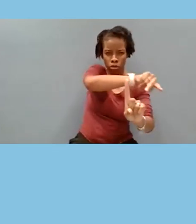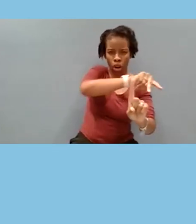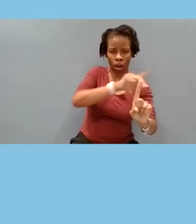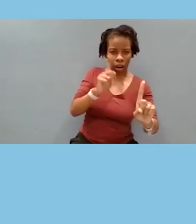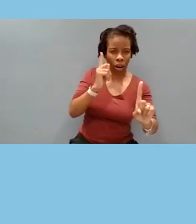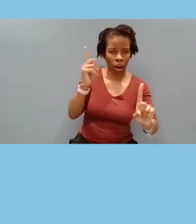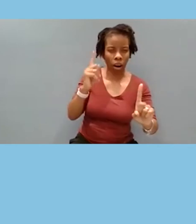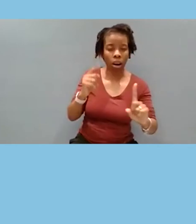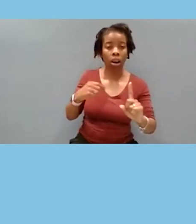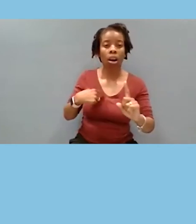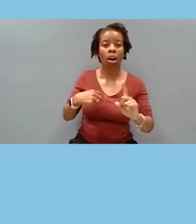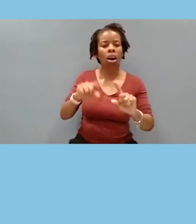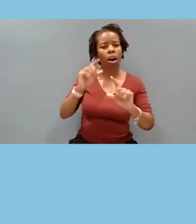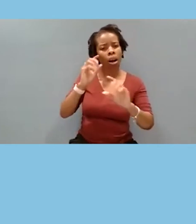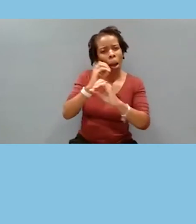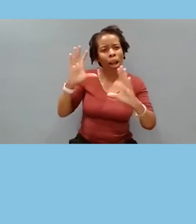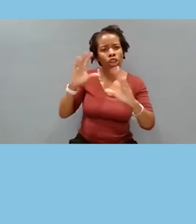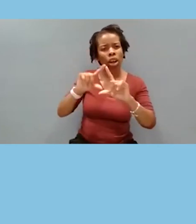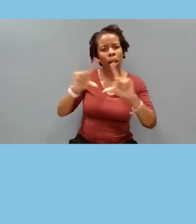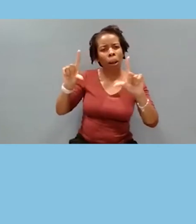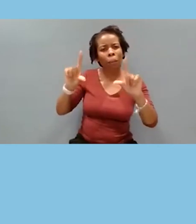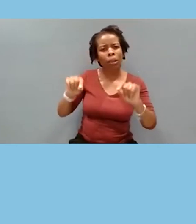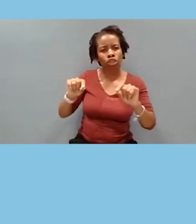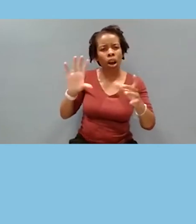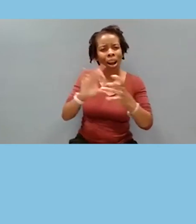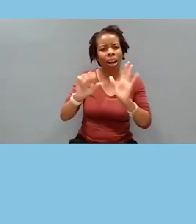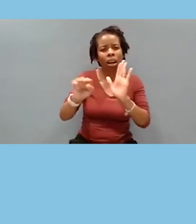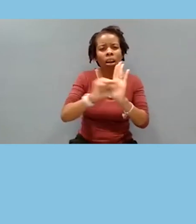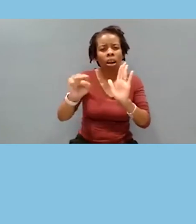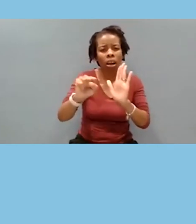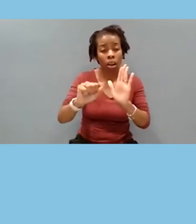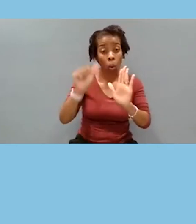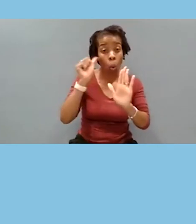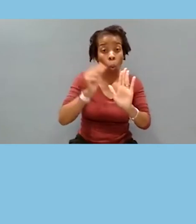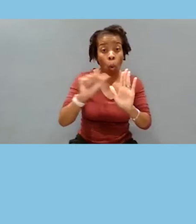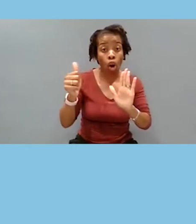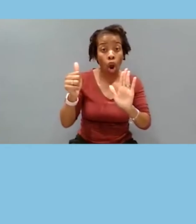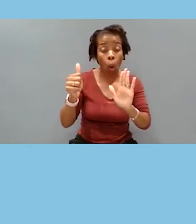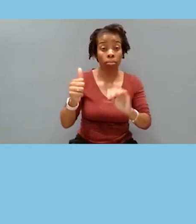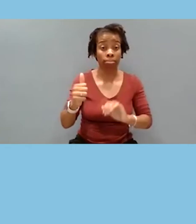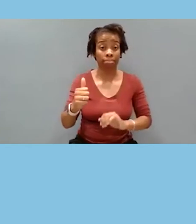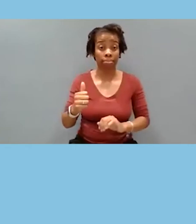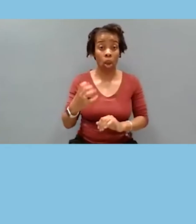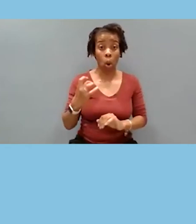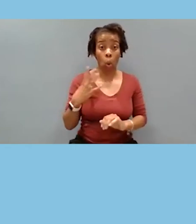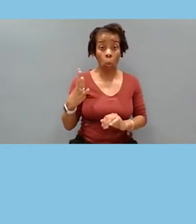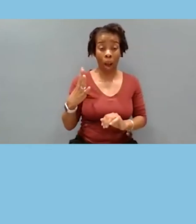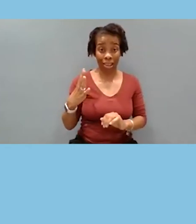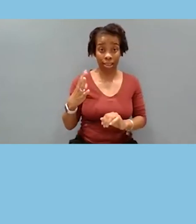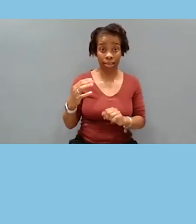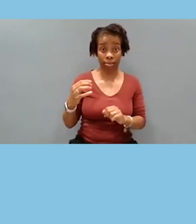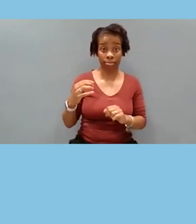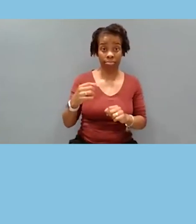So I'm just asking you to imagine that right now. A white stick figure sitting in a white round